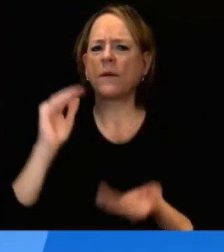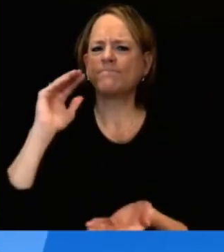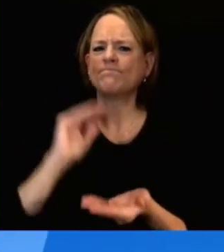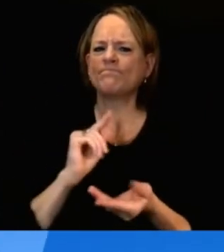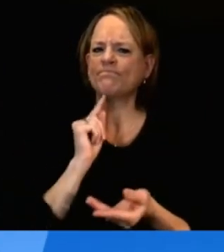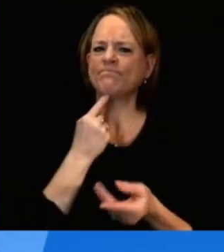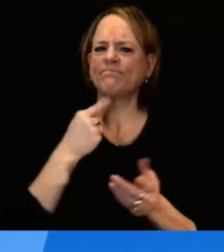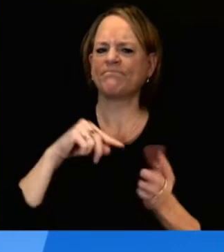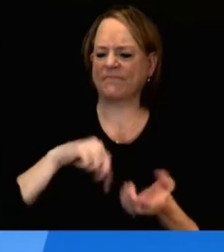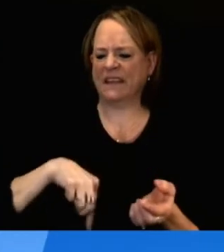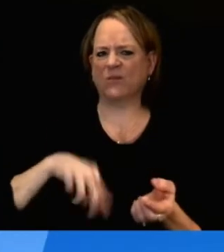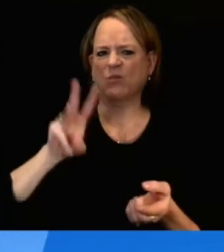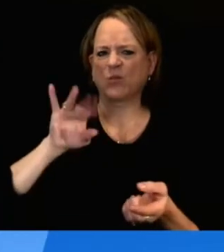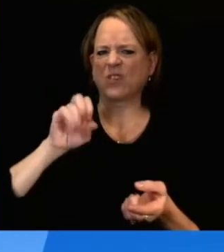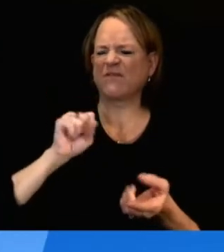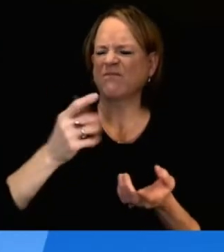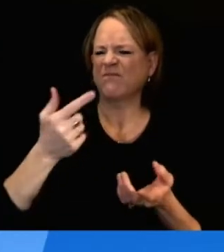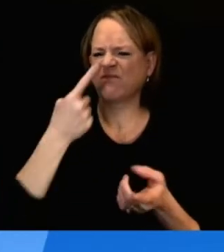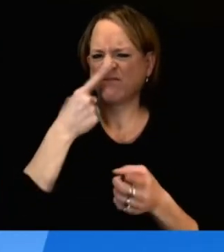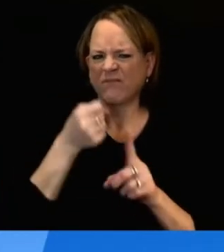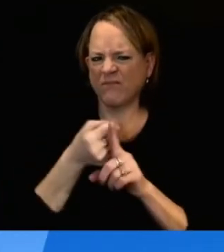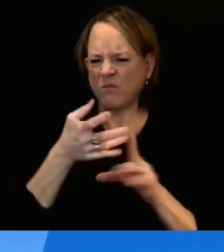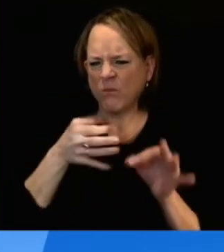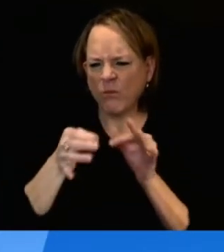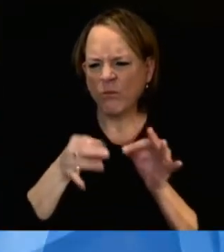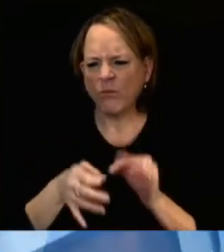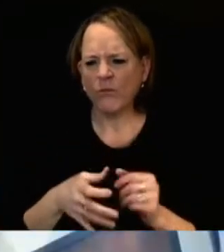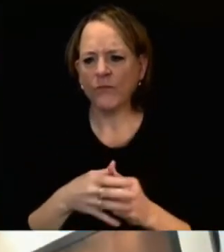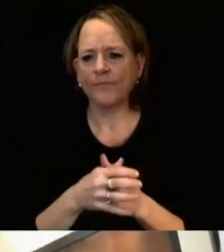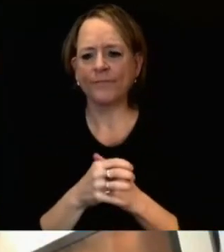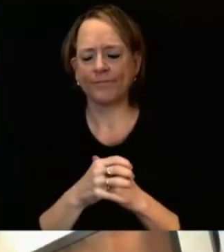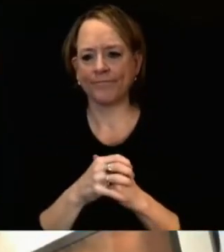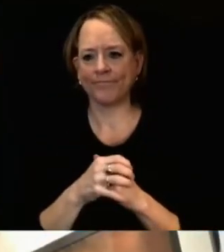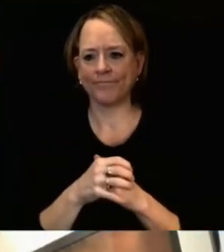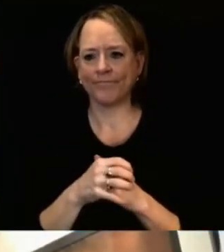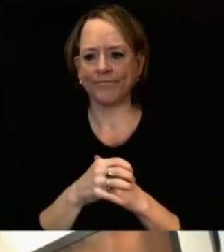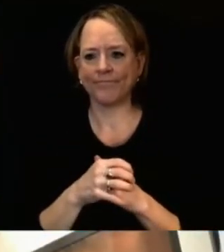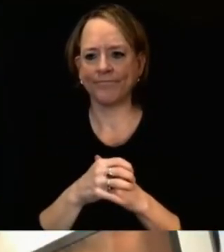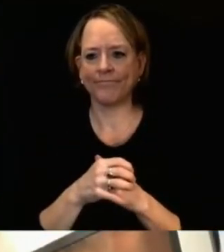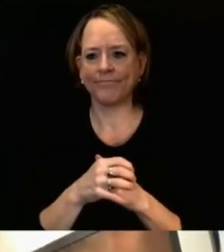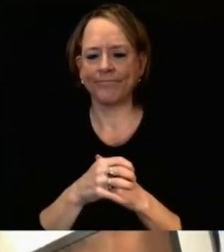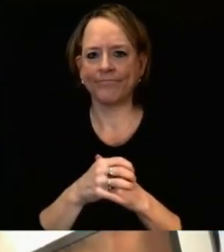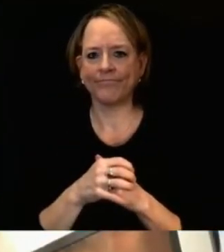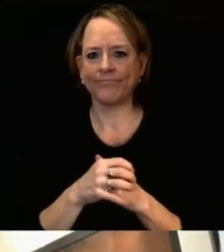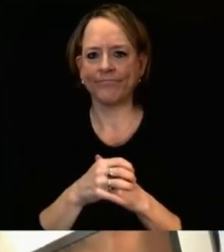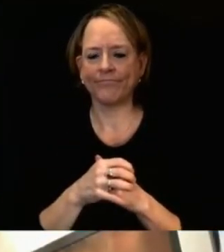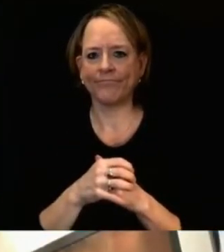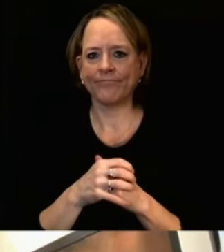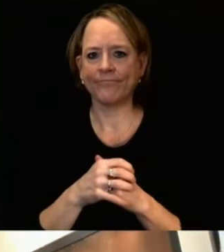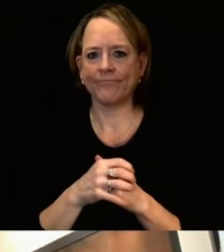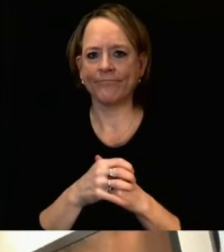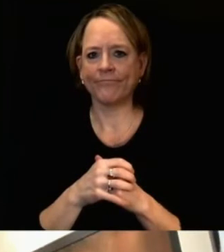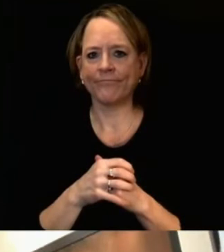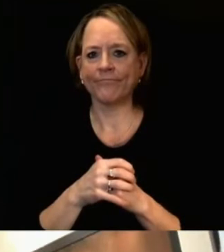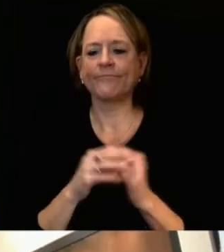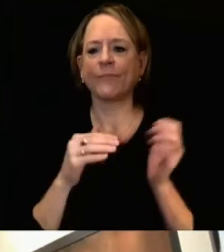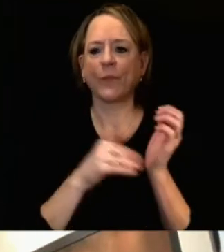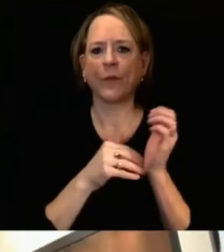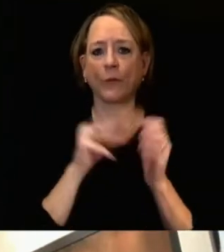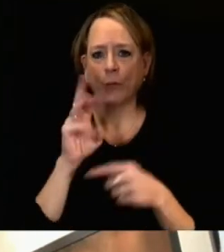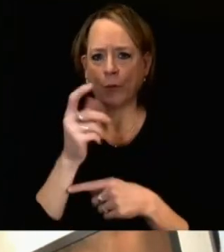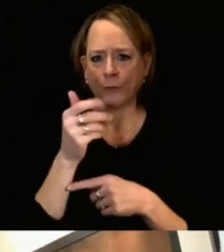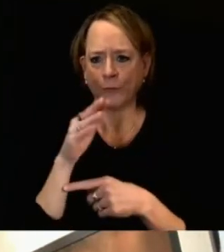So I would say that we hear anecdotally from partners